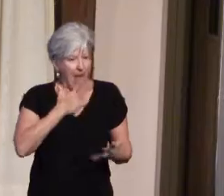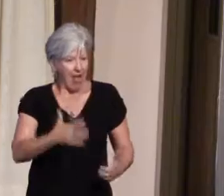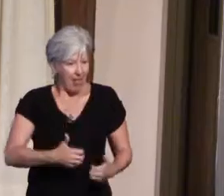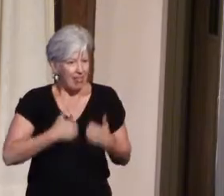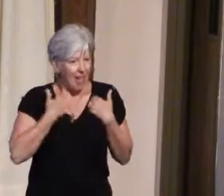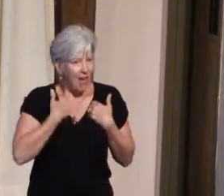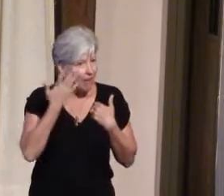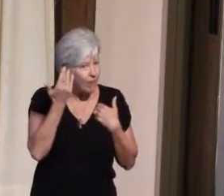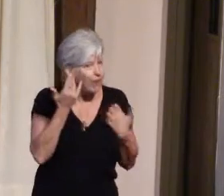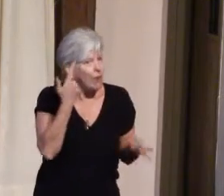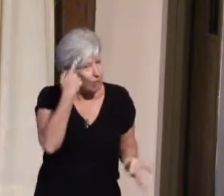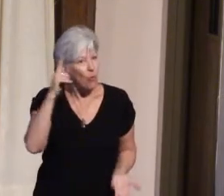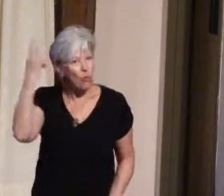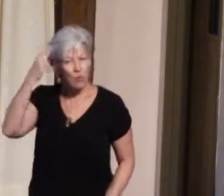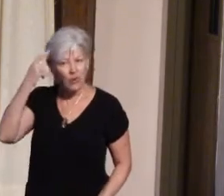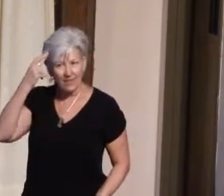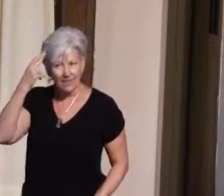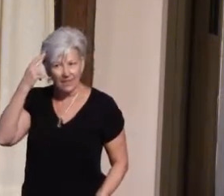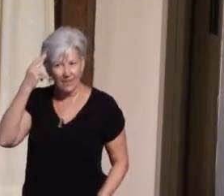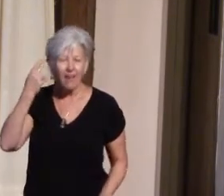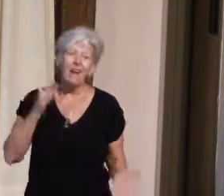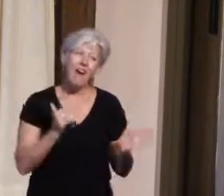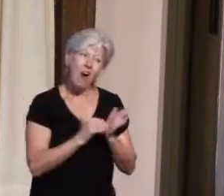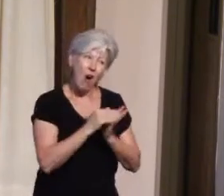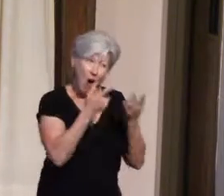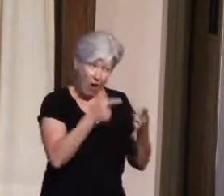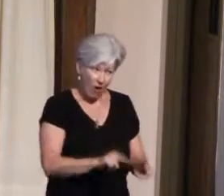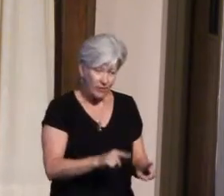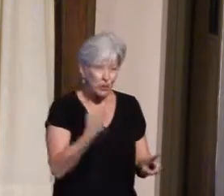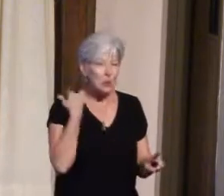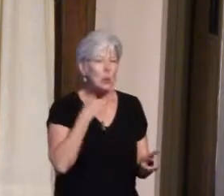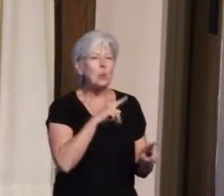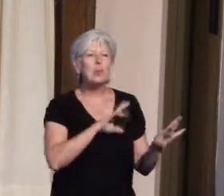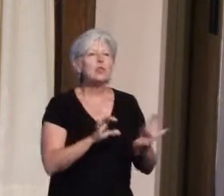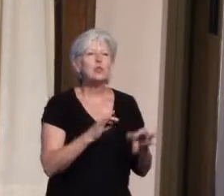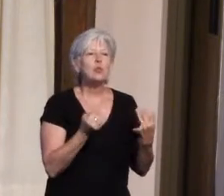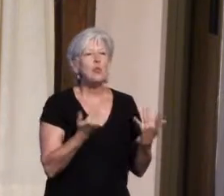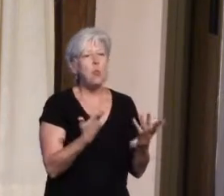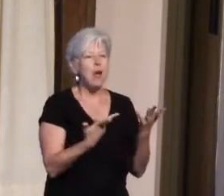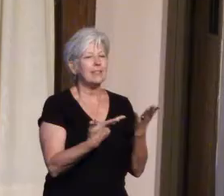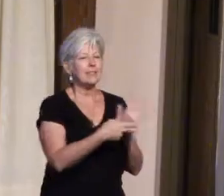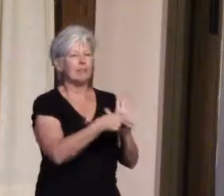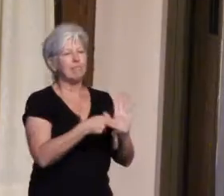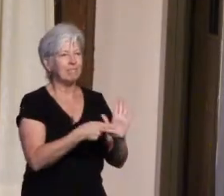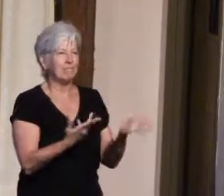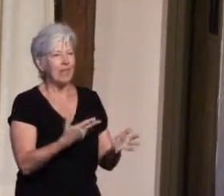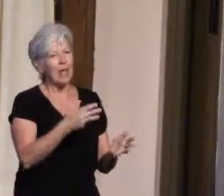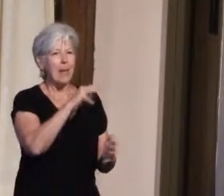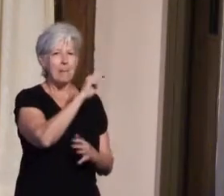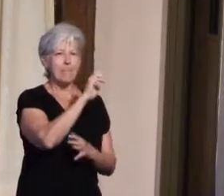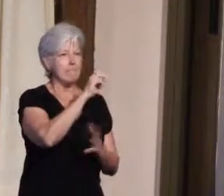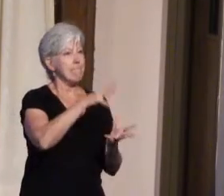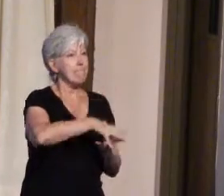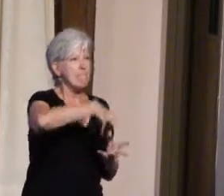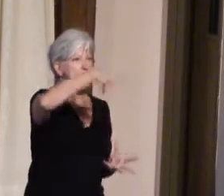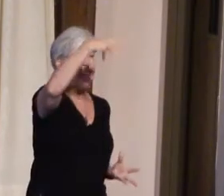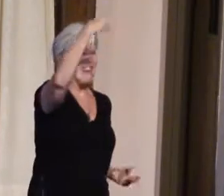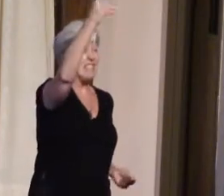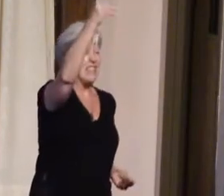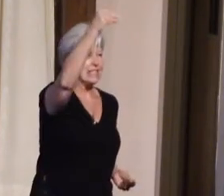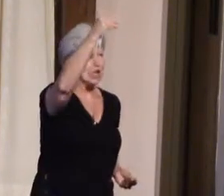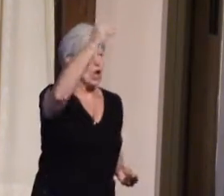metaphysical malpractice on ourselves when we say things like, how in the world did I create this? And it gives us an